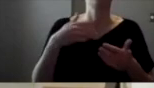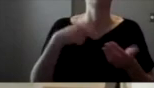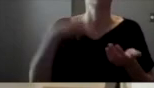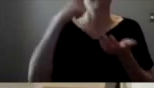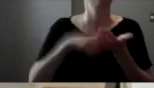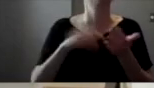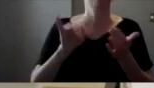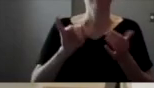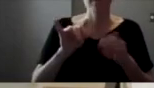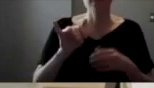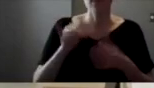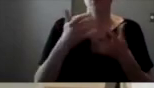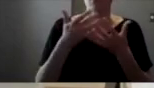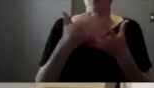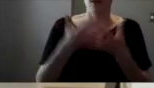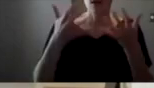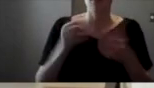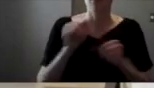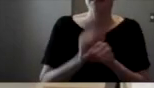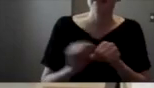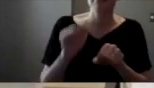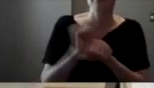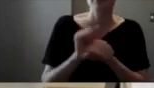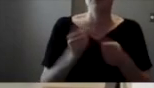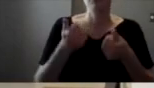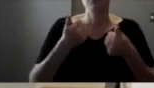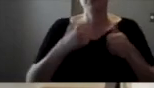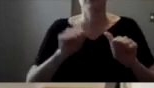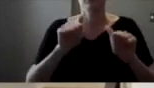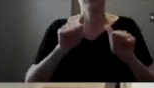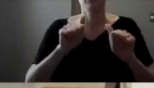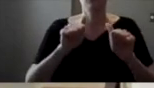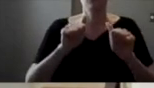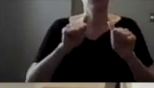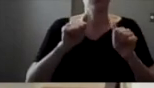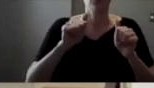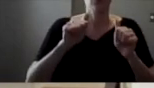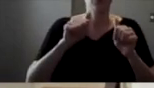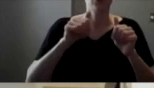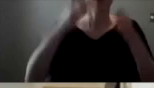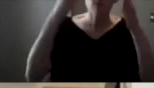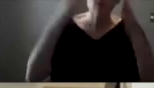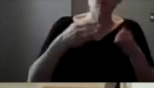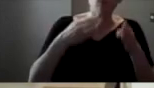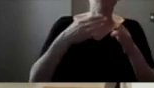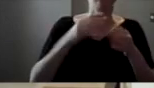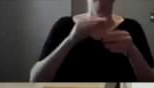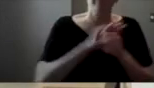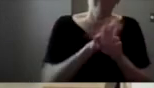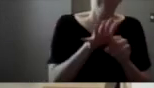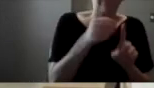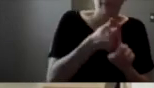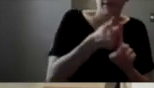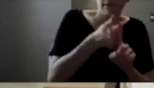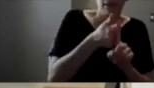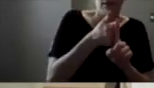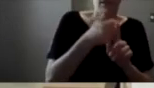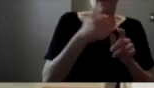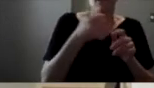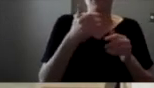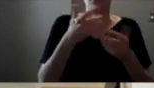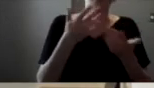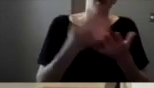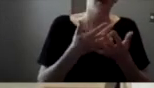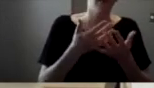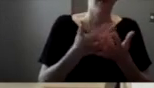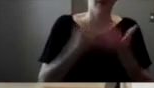lot of effort in terms of looking and focusing on the pandemic, in terms of spending a lot of